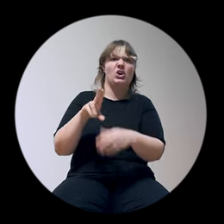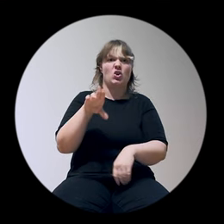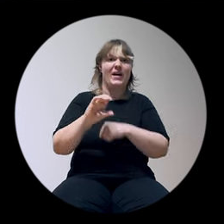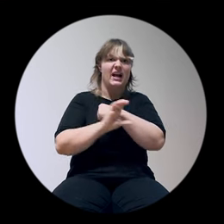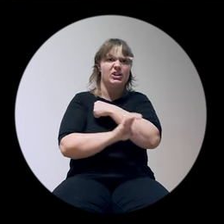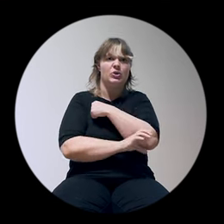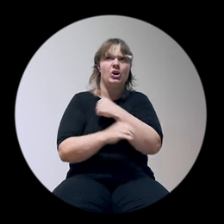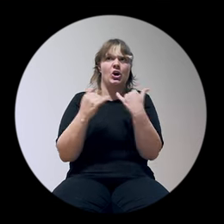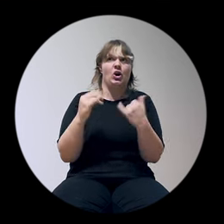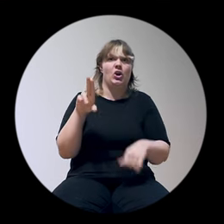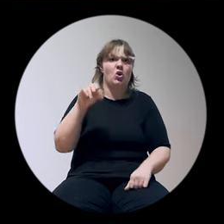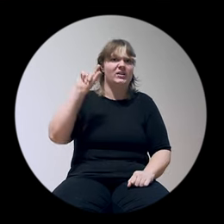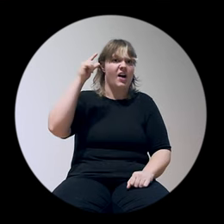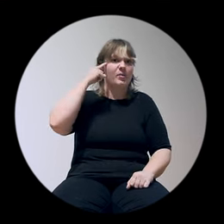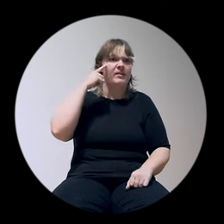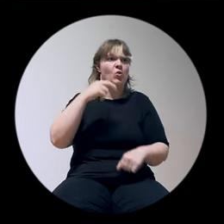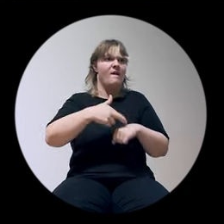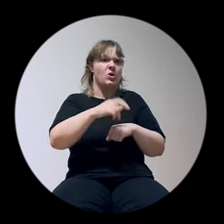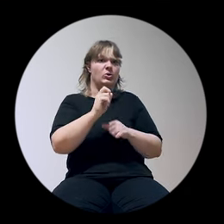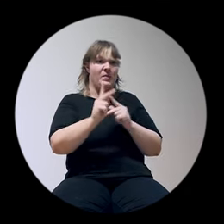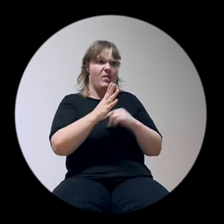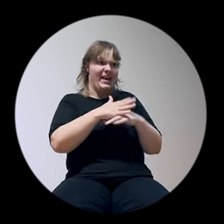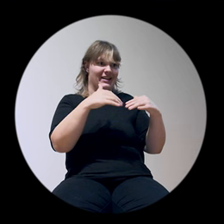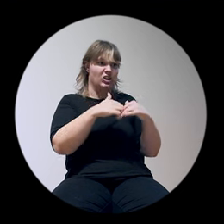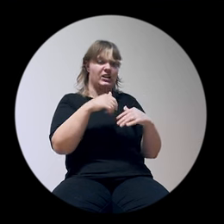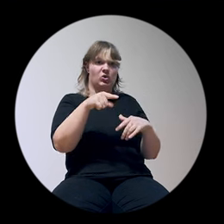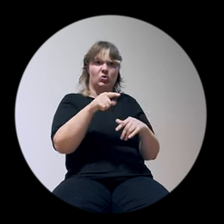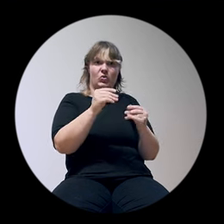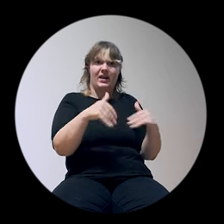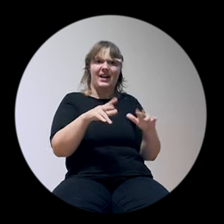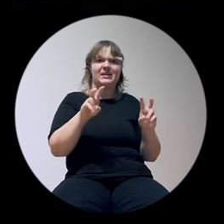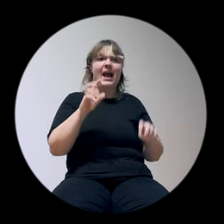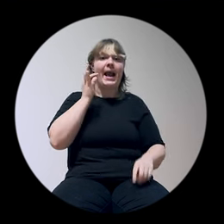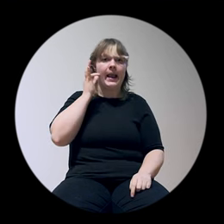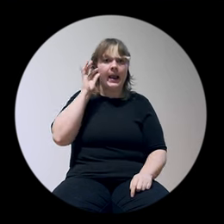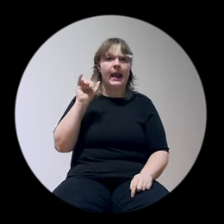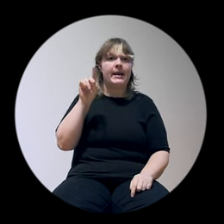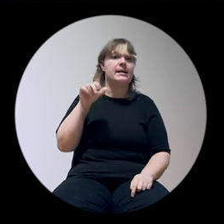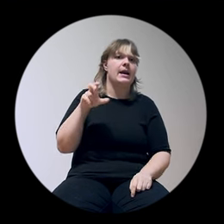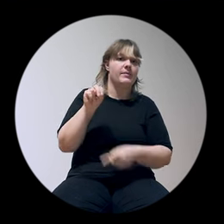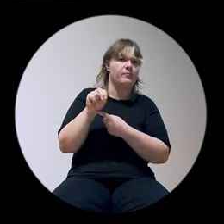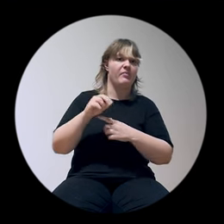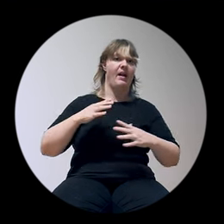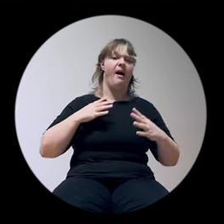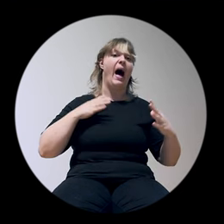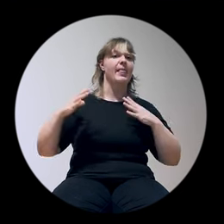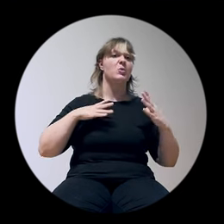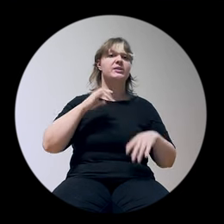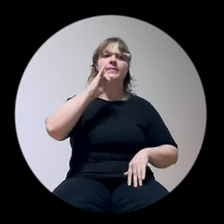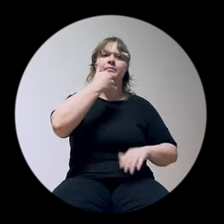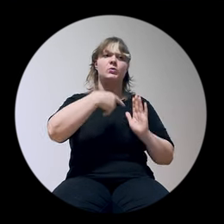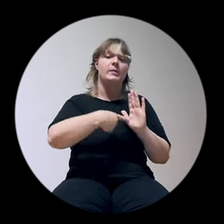government, refer collectively to people indigenous to the continental U.S. as Indian. Hollywood's misrepresentations of